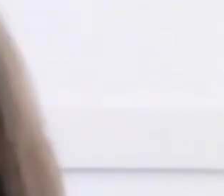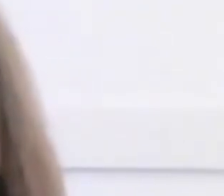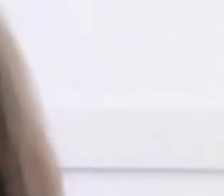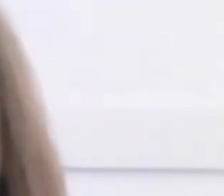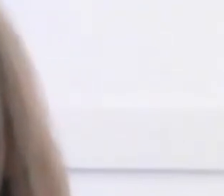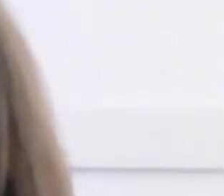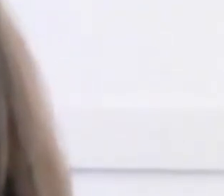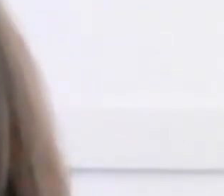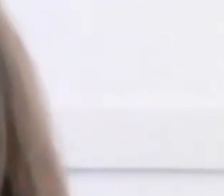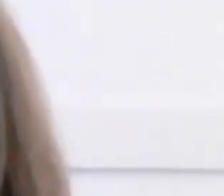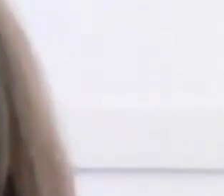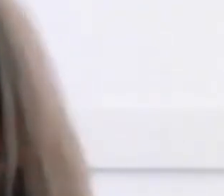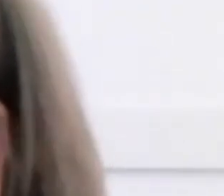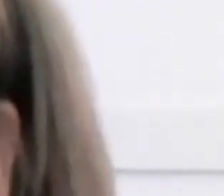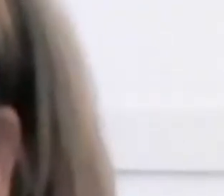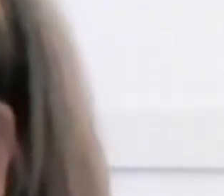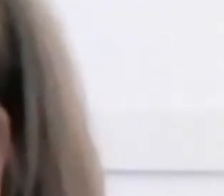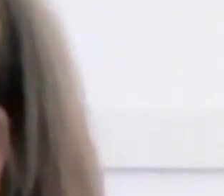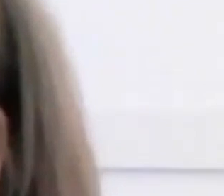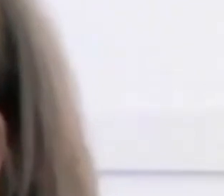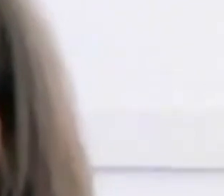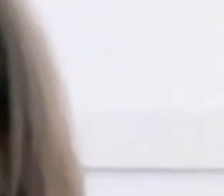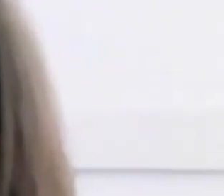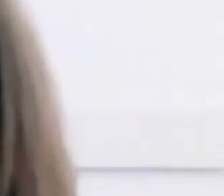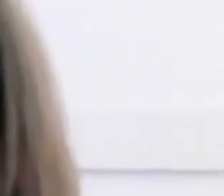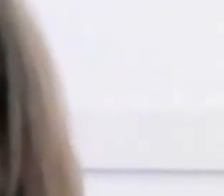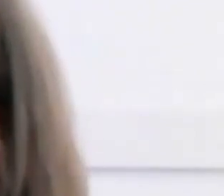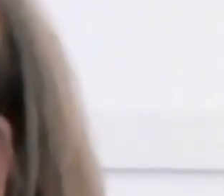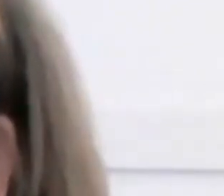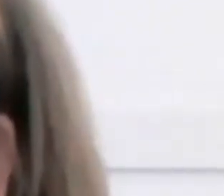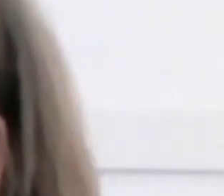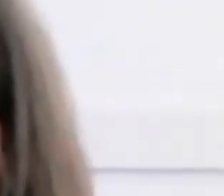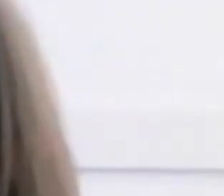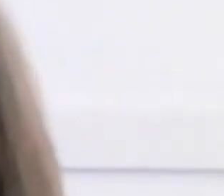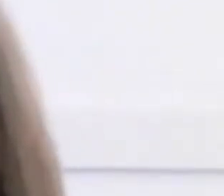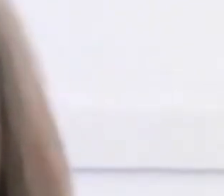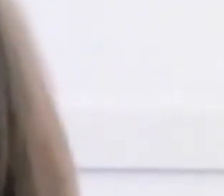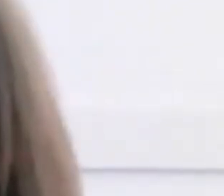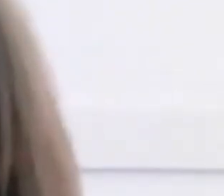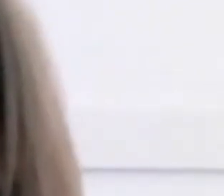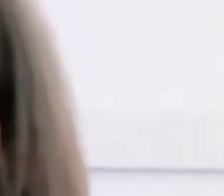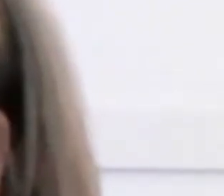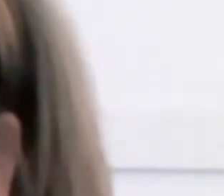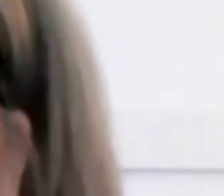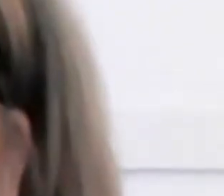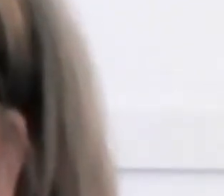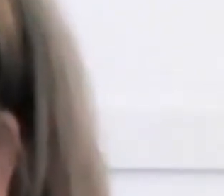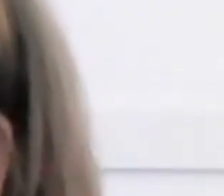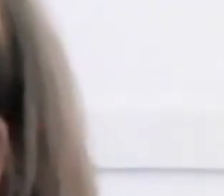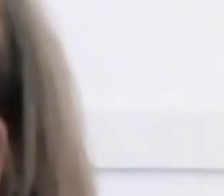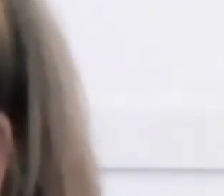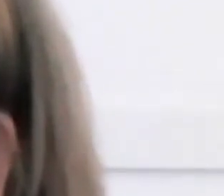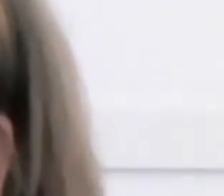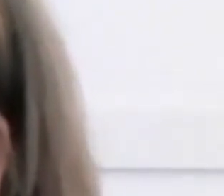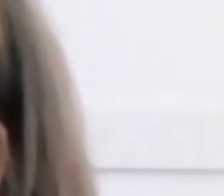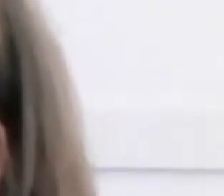it is that we have collectively co-constructed our current reality, which opens the door for innovating our way out of our